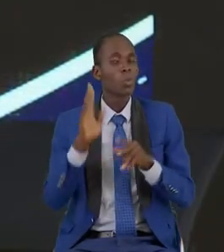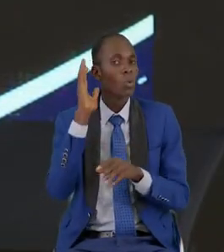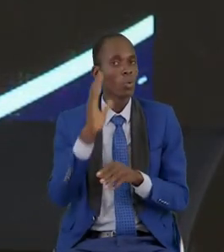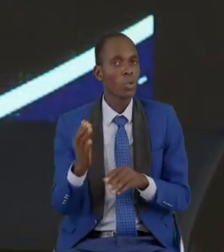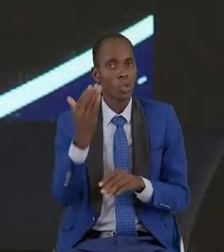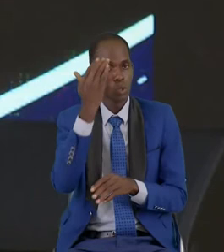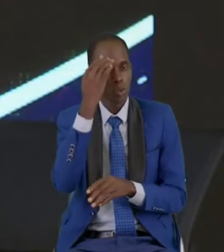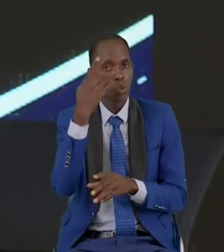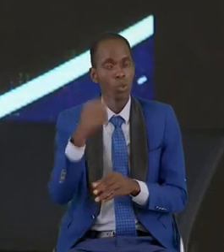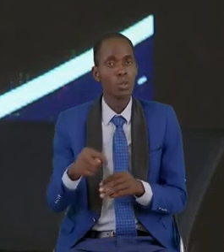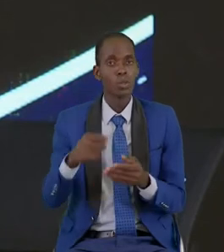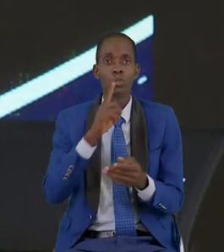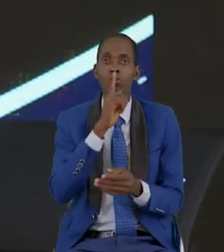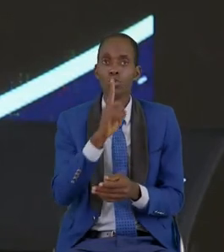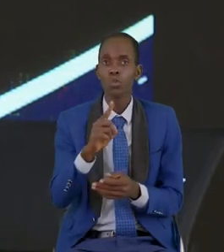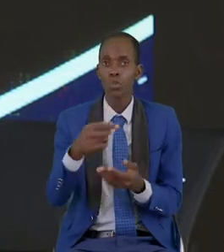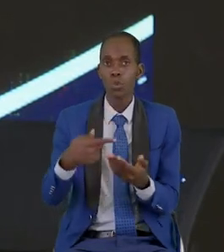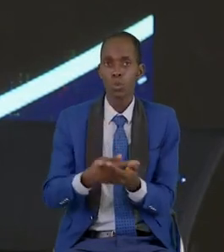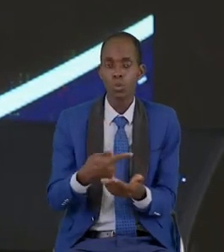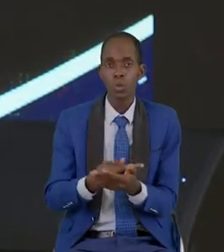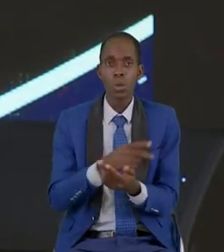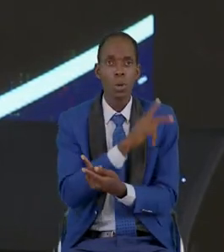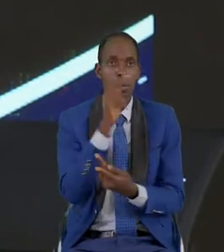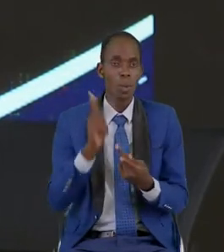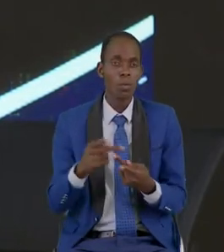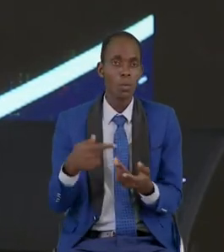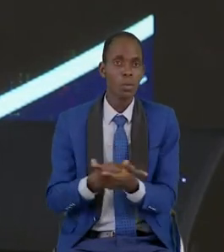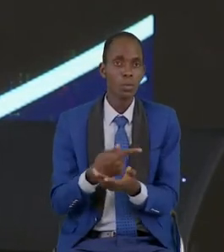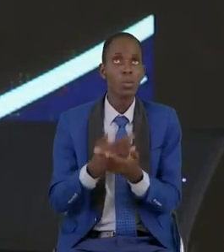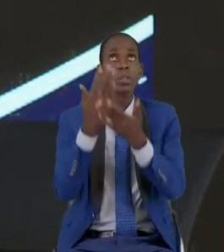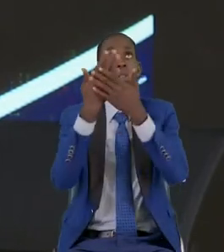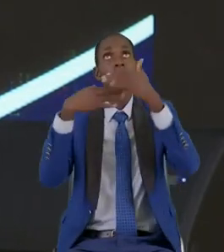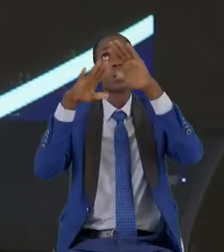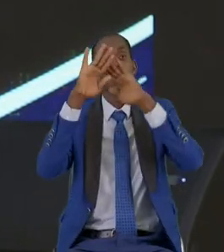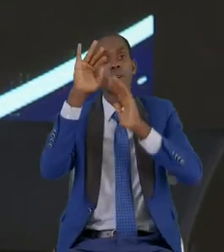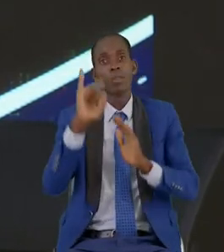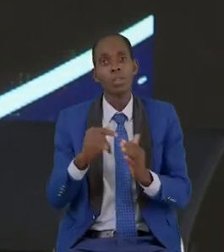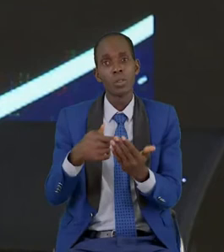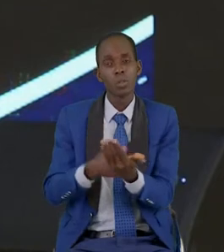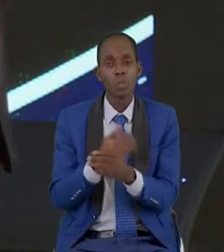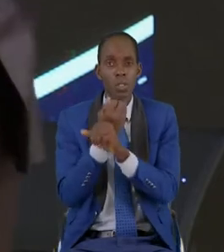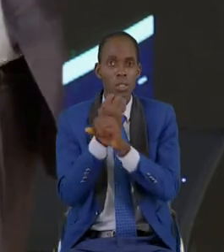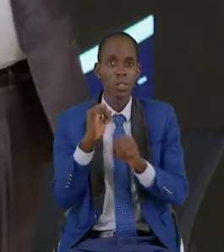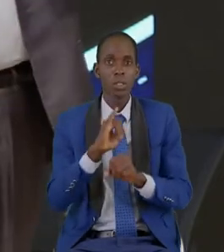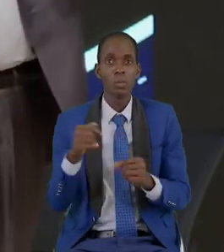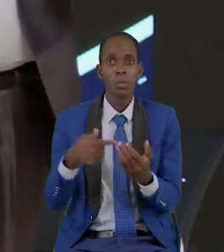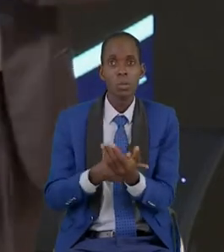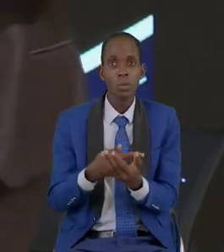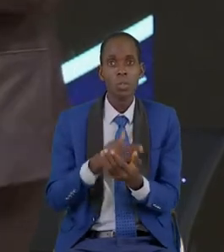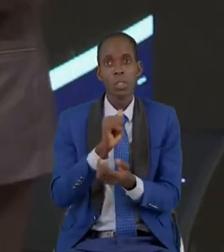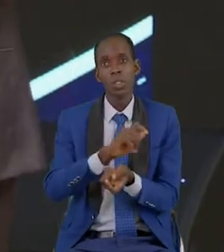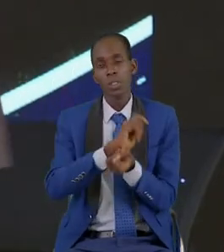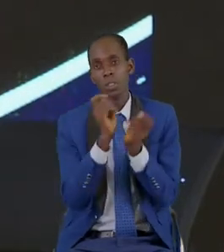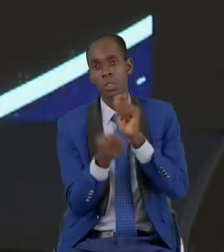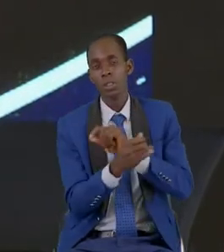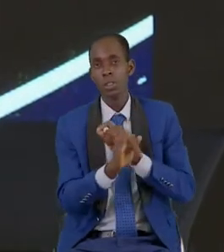true gospel, the perfect gospel, the heavenly gospel, the saving gospel, the transforming gospel,